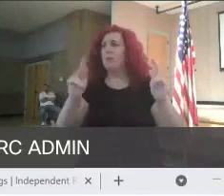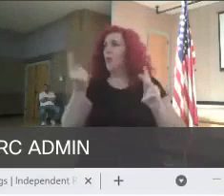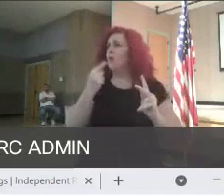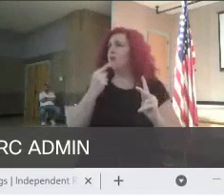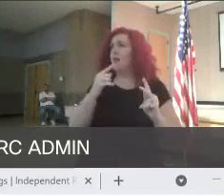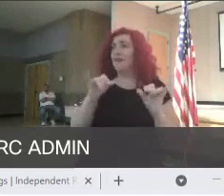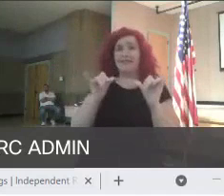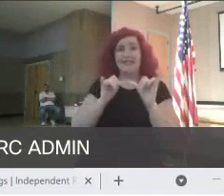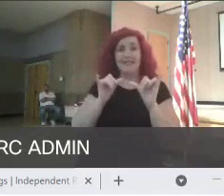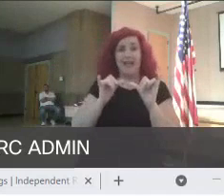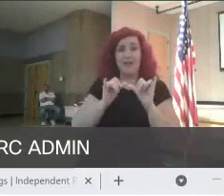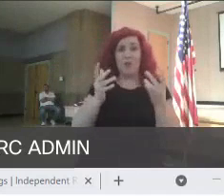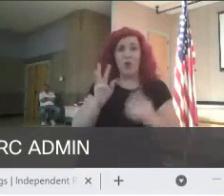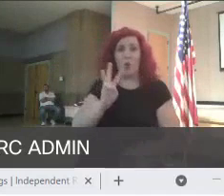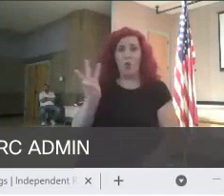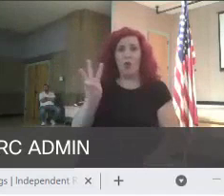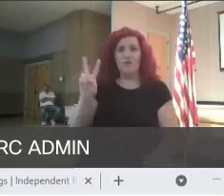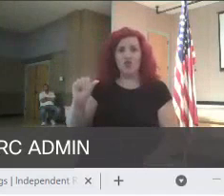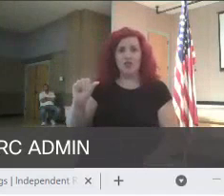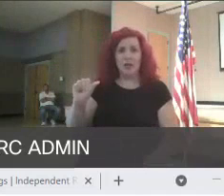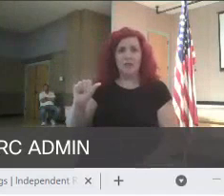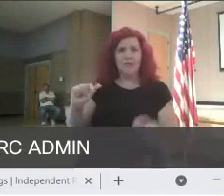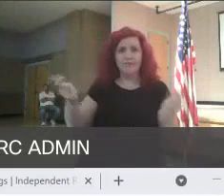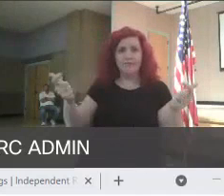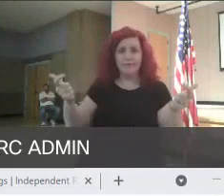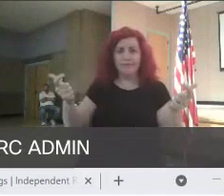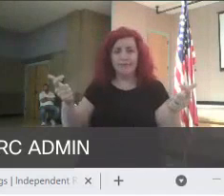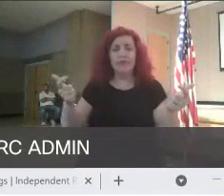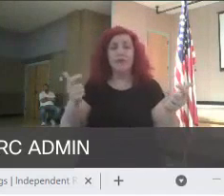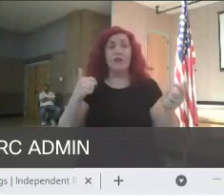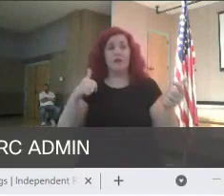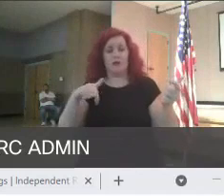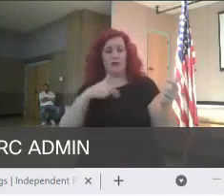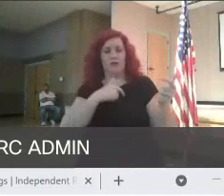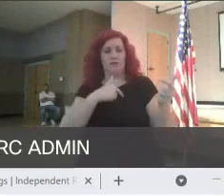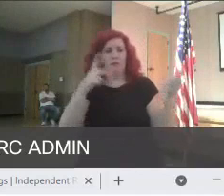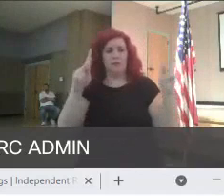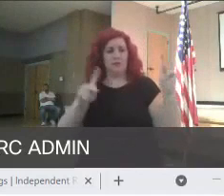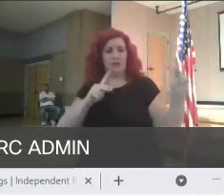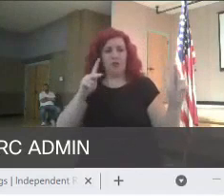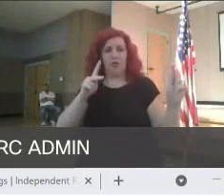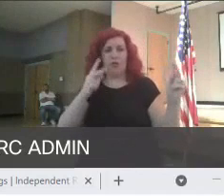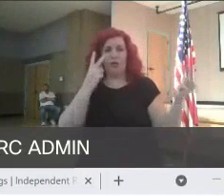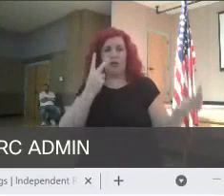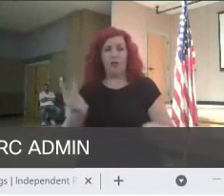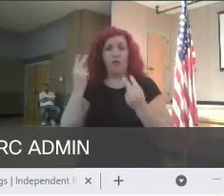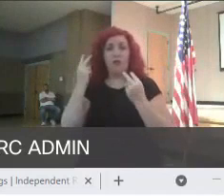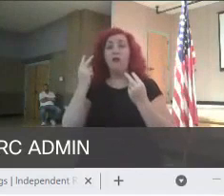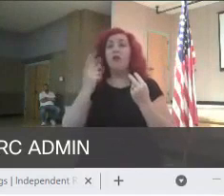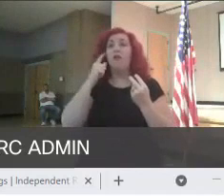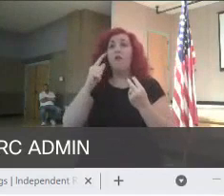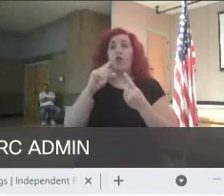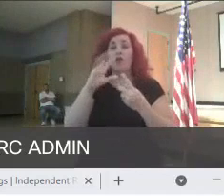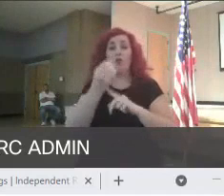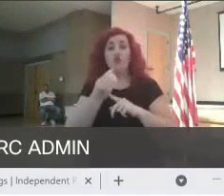size of West Virginia. And so we as a people, since time immemorial, according to our culture and our clan